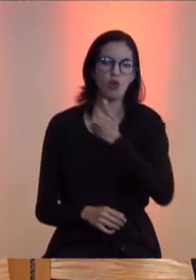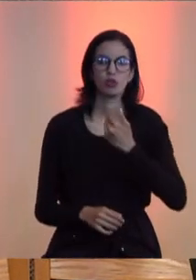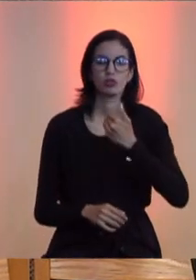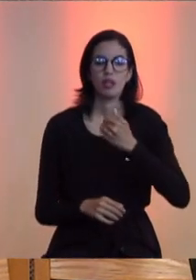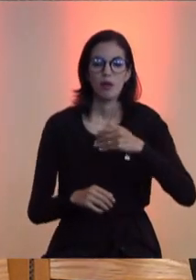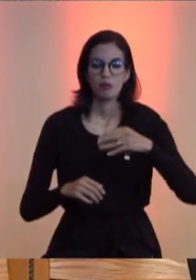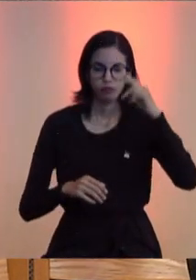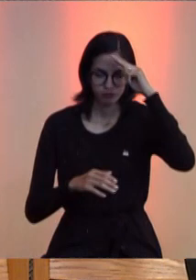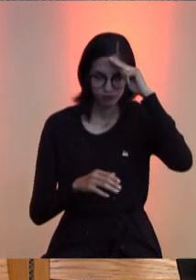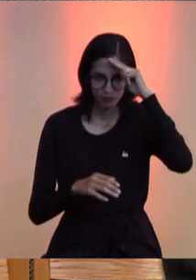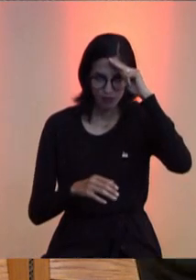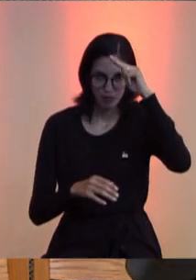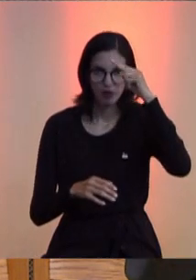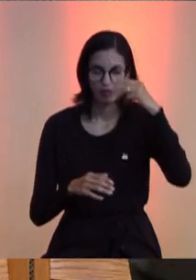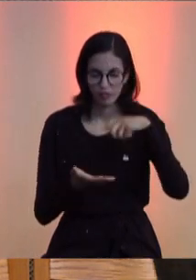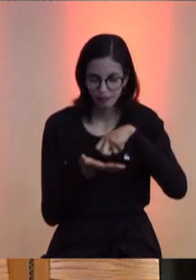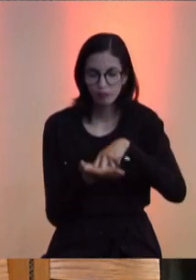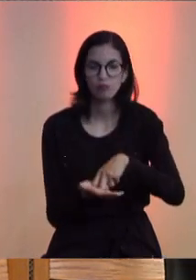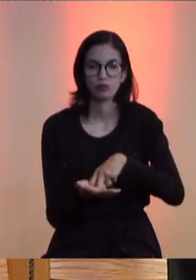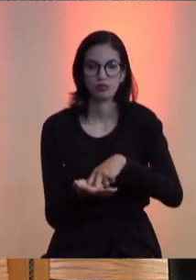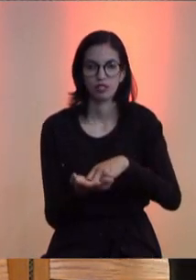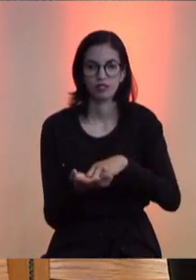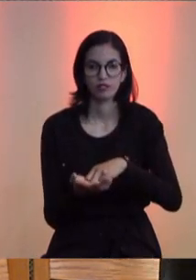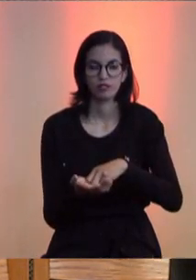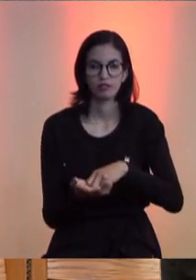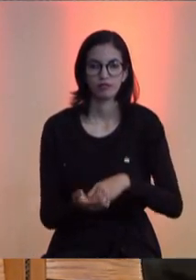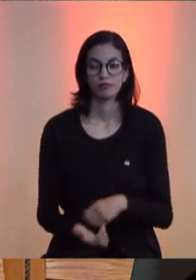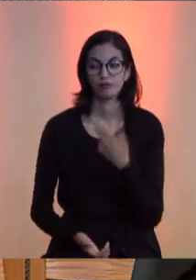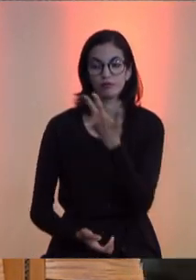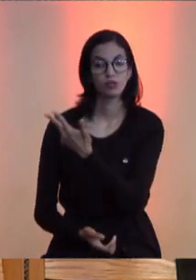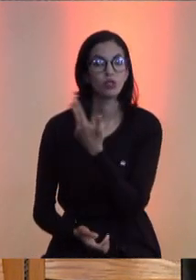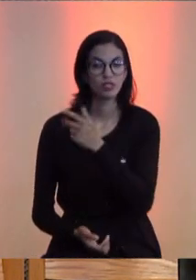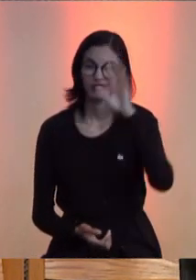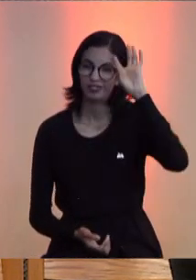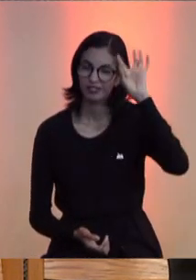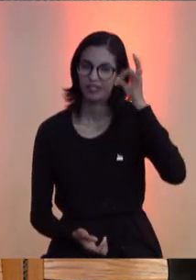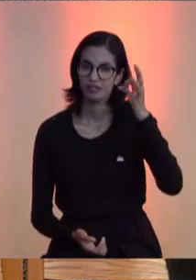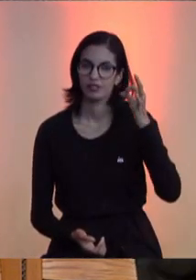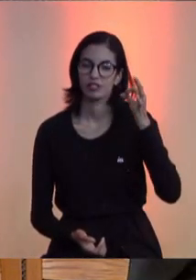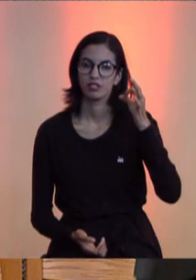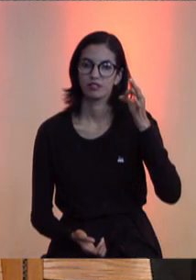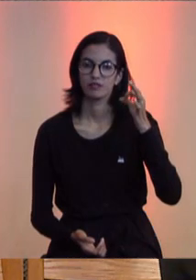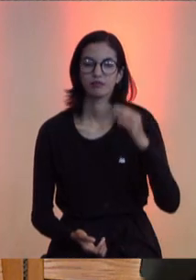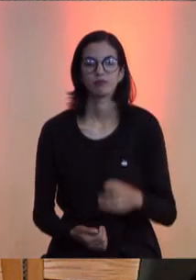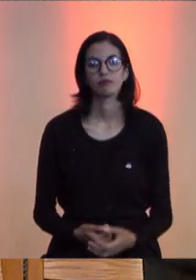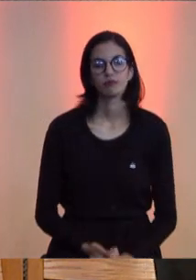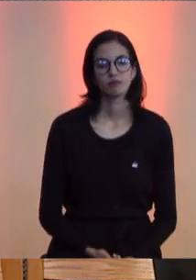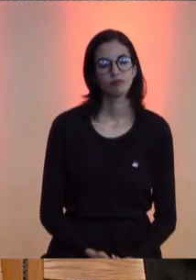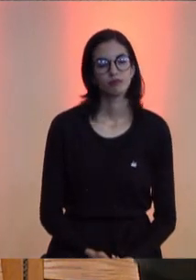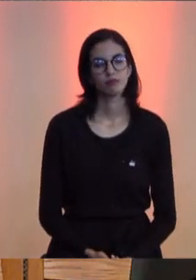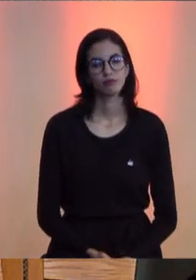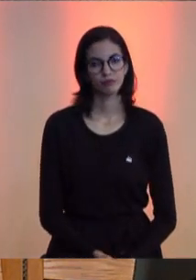came. Así que llegó el día. And they knew. Y sabían. They knew. Sabían. Meshach,